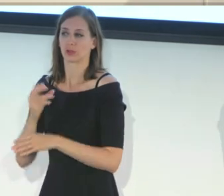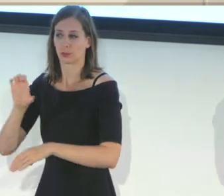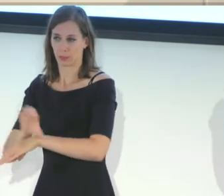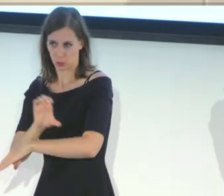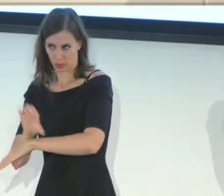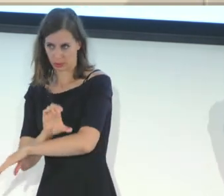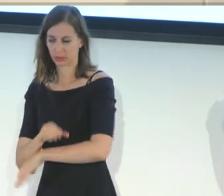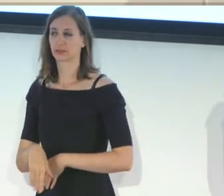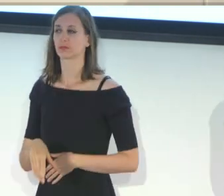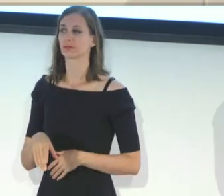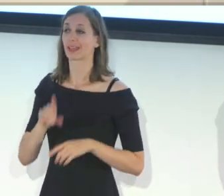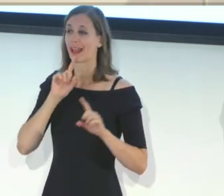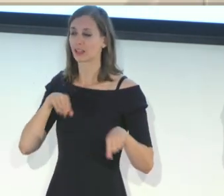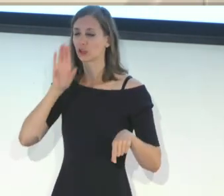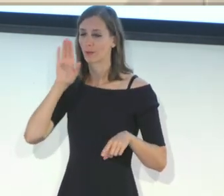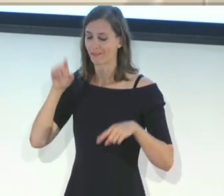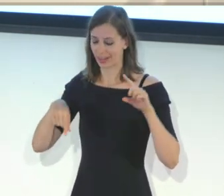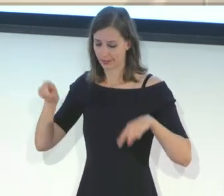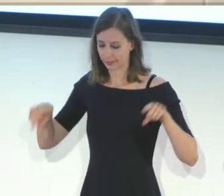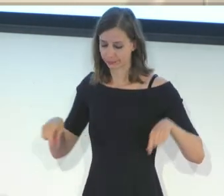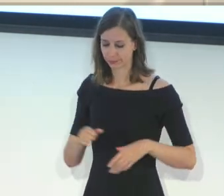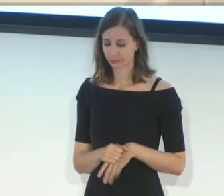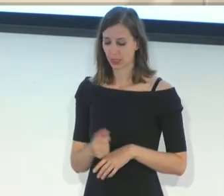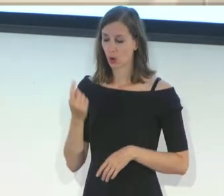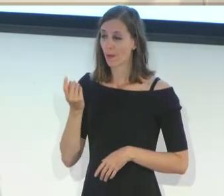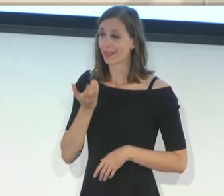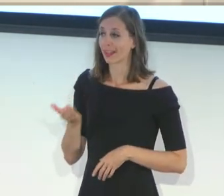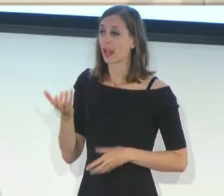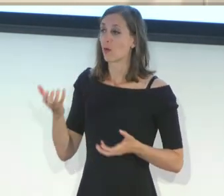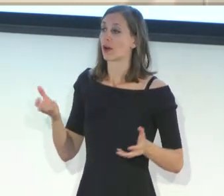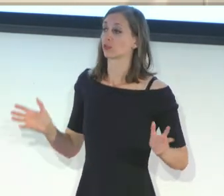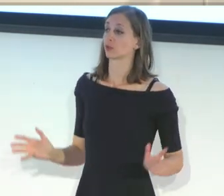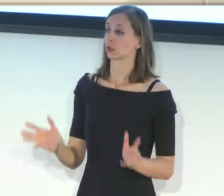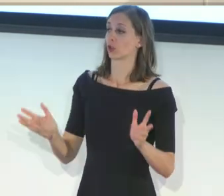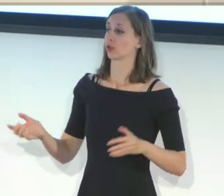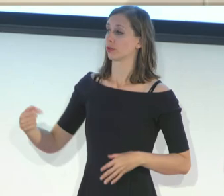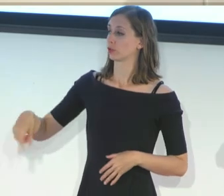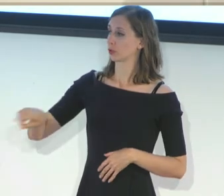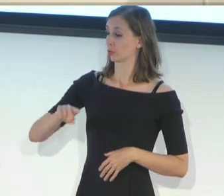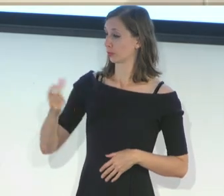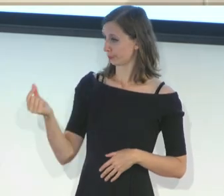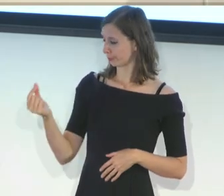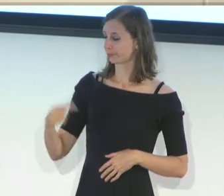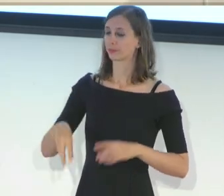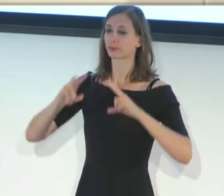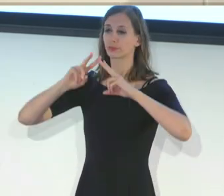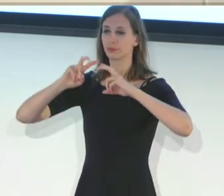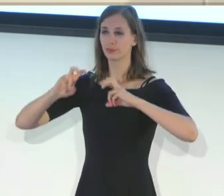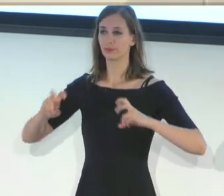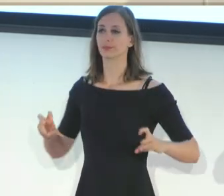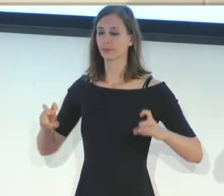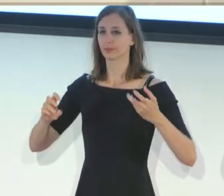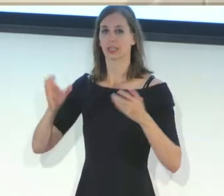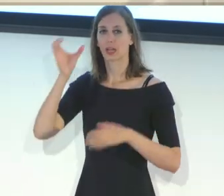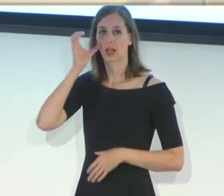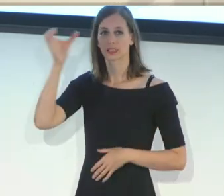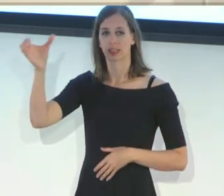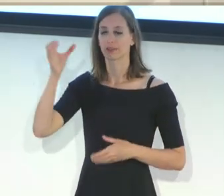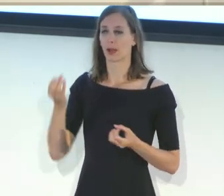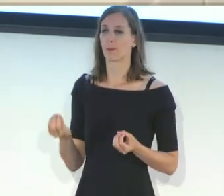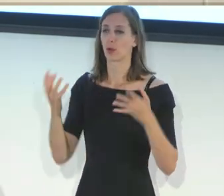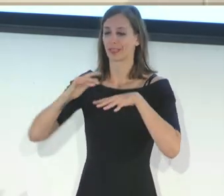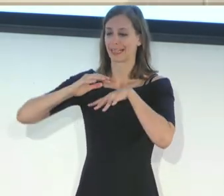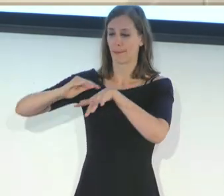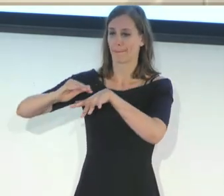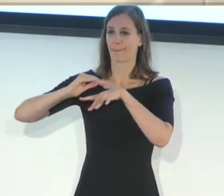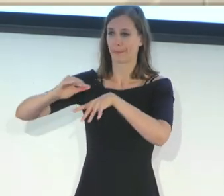vary. So one of the things that I'd like to encourage by exploring this concept of multidimensional computing is shifting